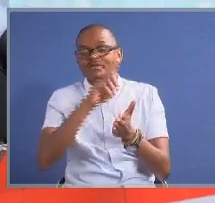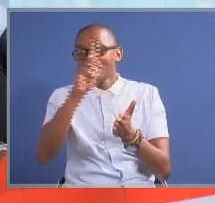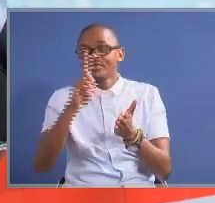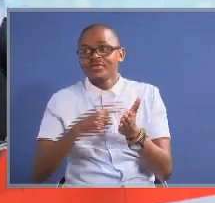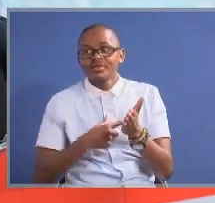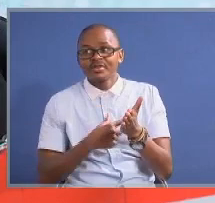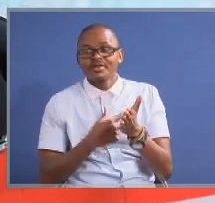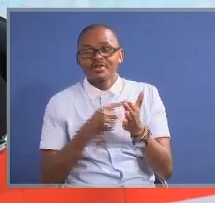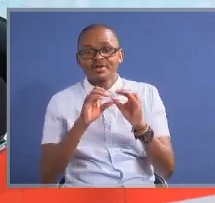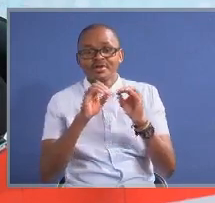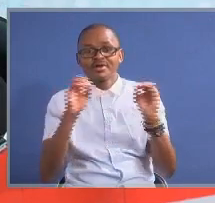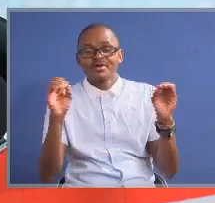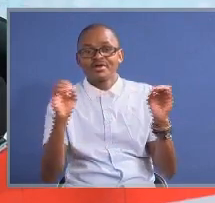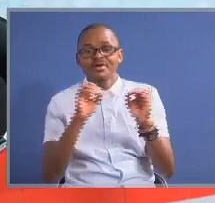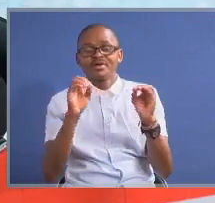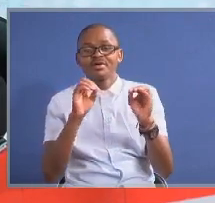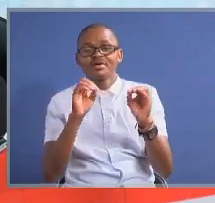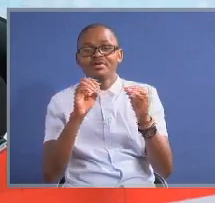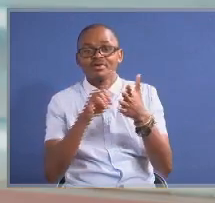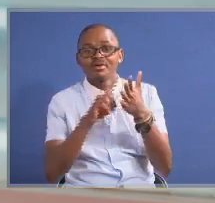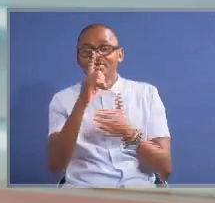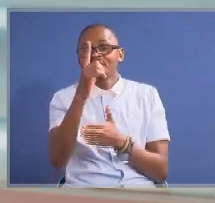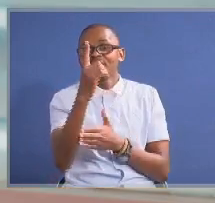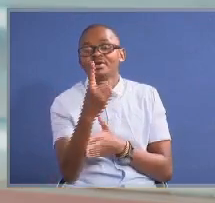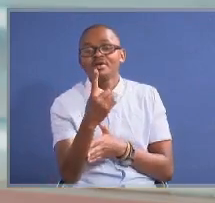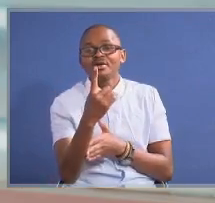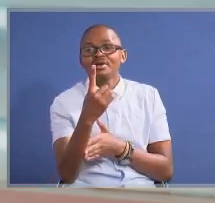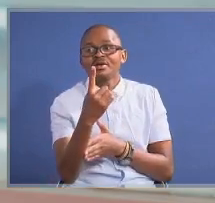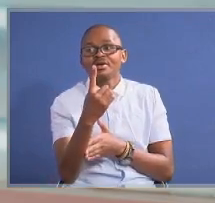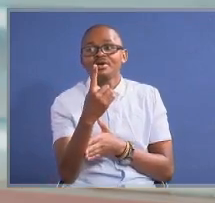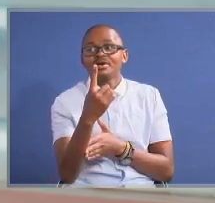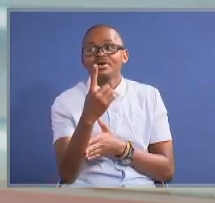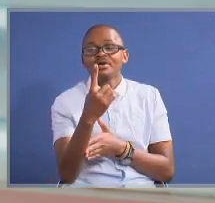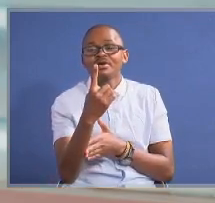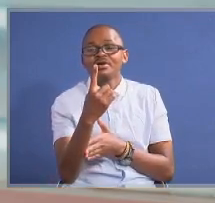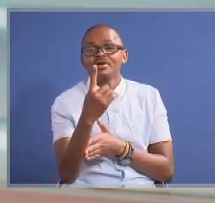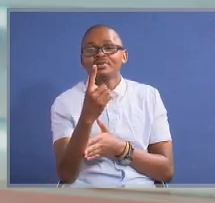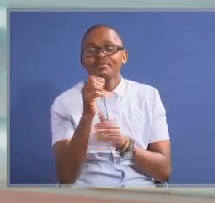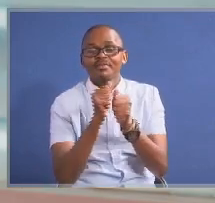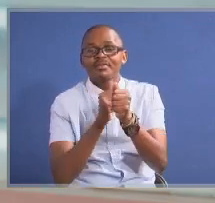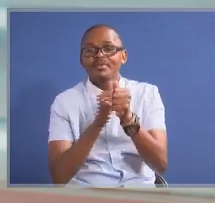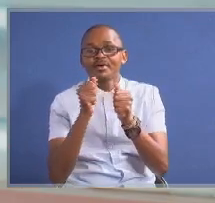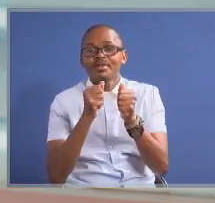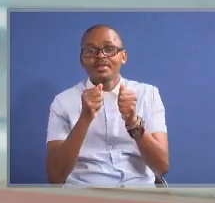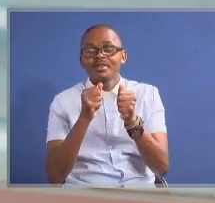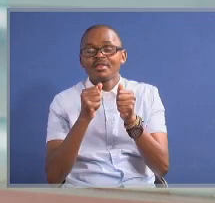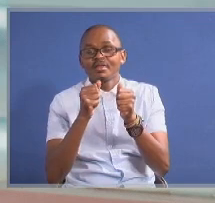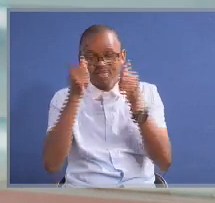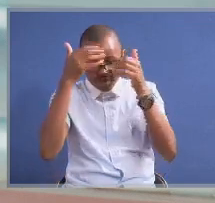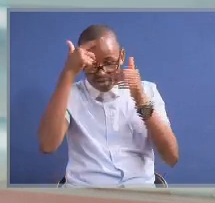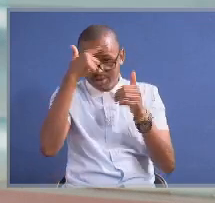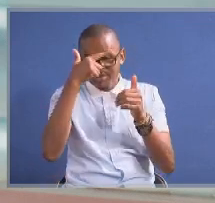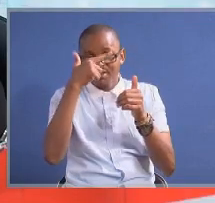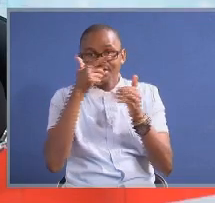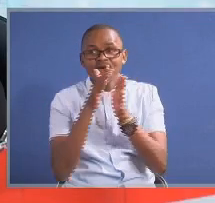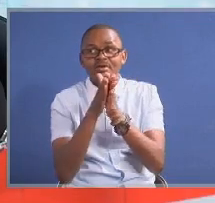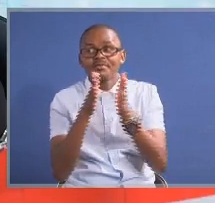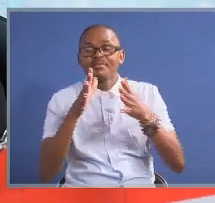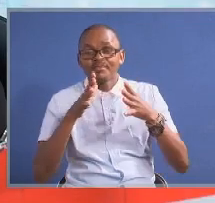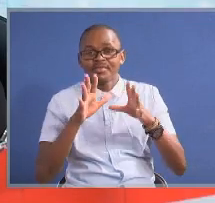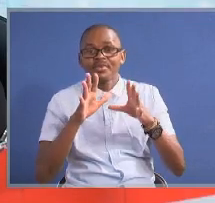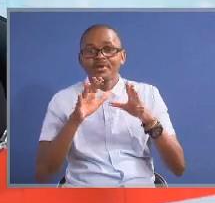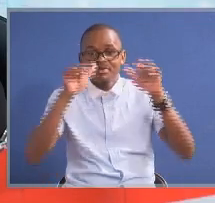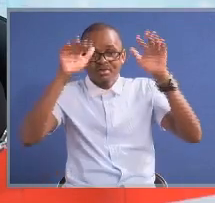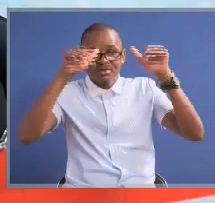visited the safari park? I haven't. There is actually one in... Oh, you actually passed it along Fika Road. No, I think they said that's because of